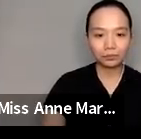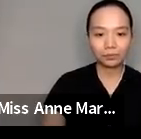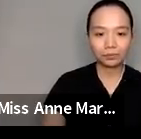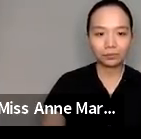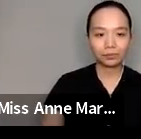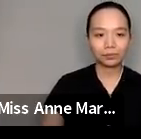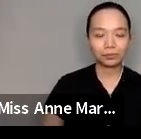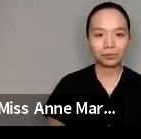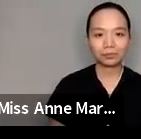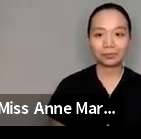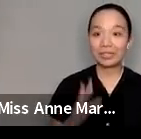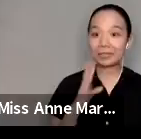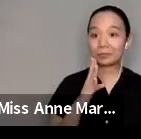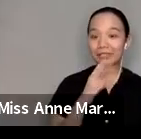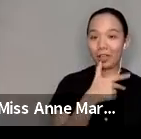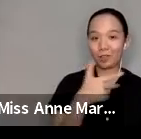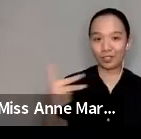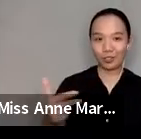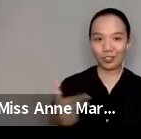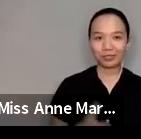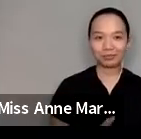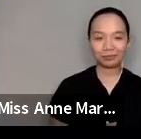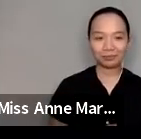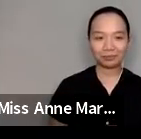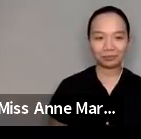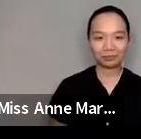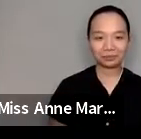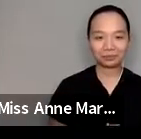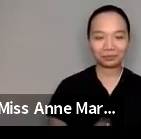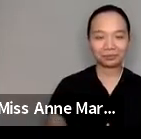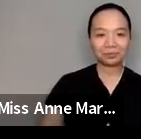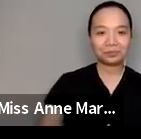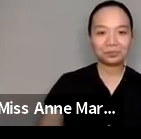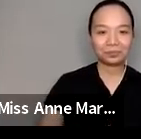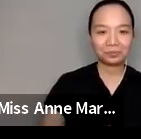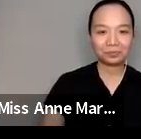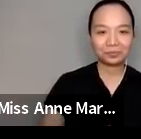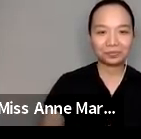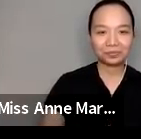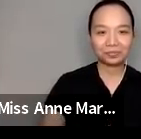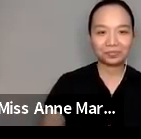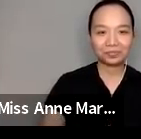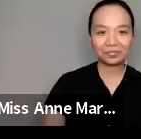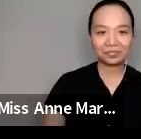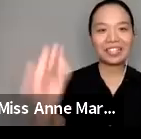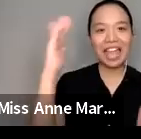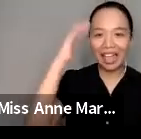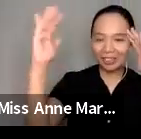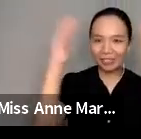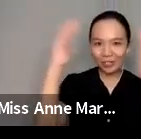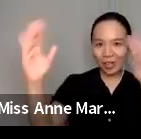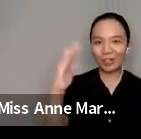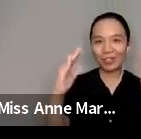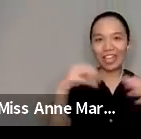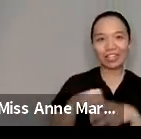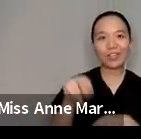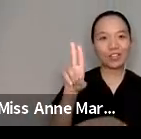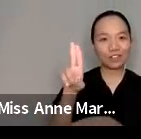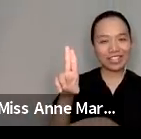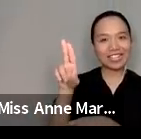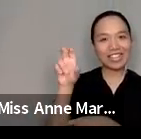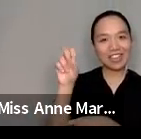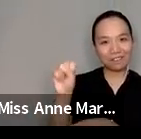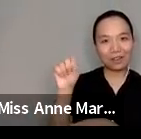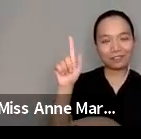Adil Kak Talino, Bacuramin Kak Saruga, Basengat Kak Jibata. Hello, full all my friends in University of Santo